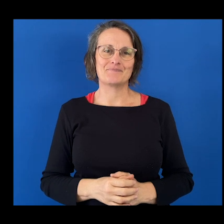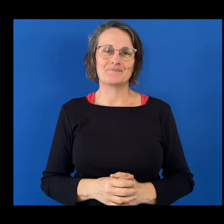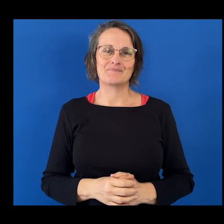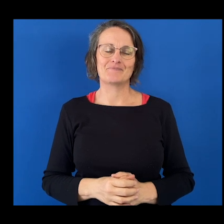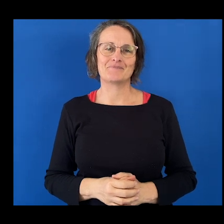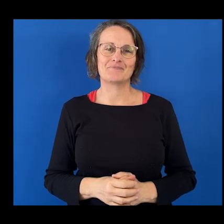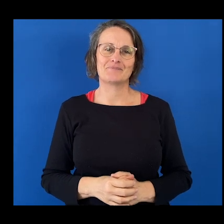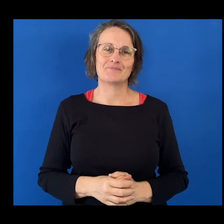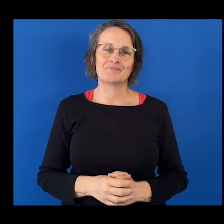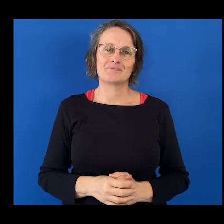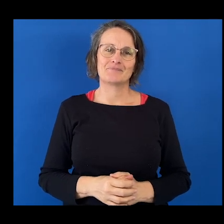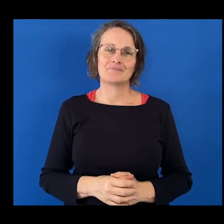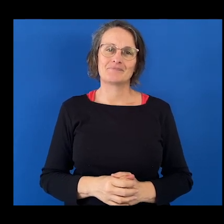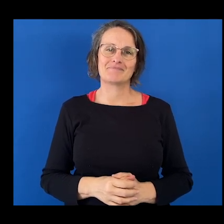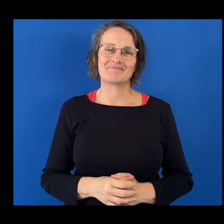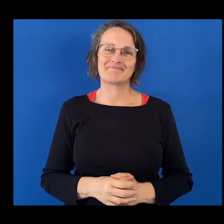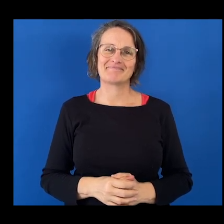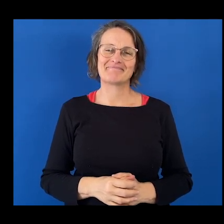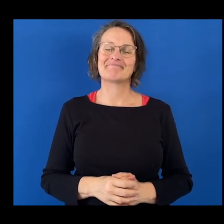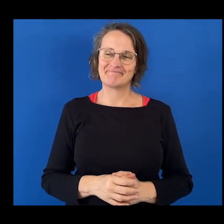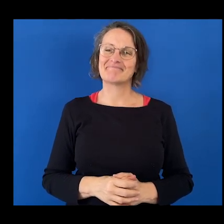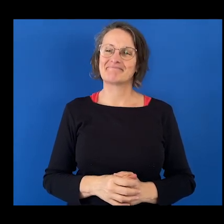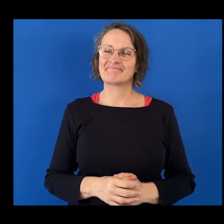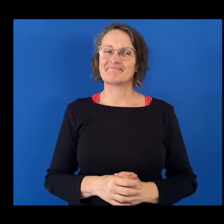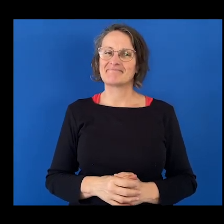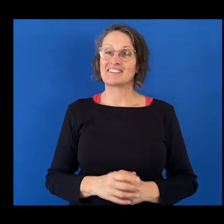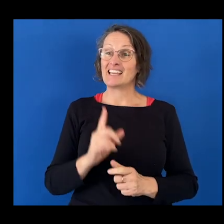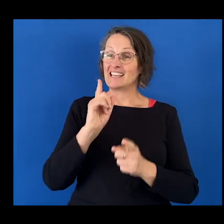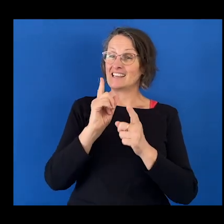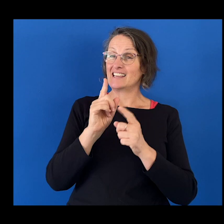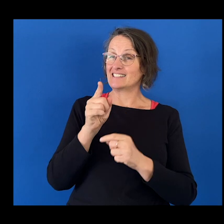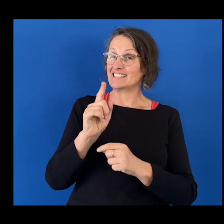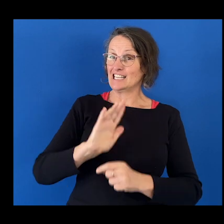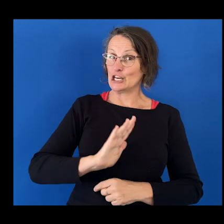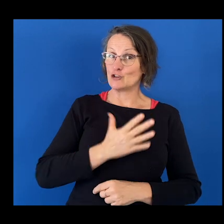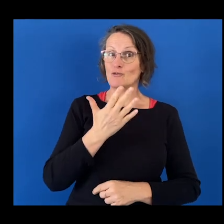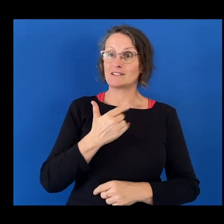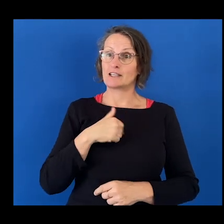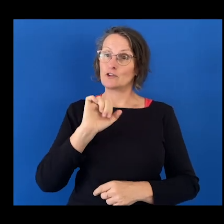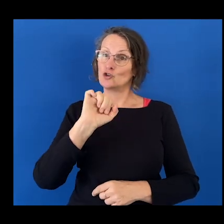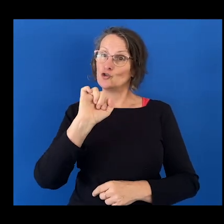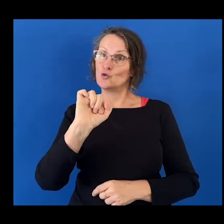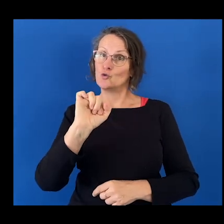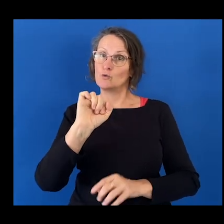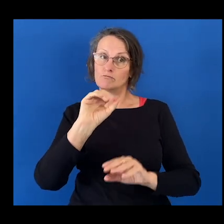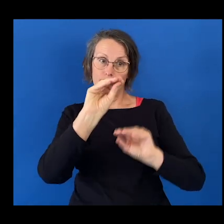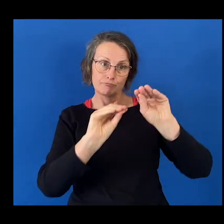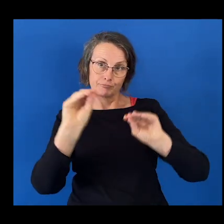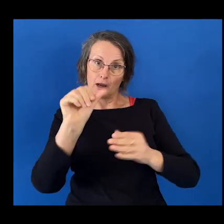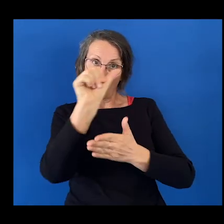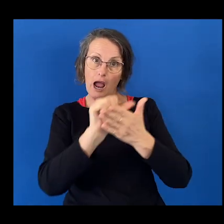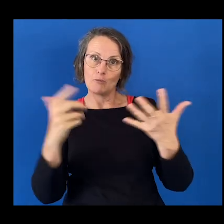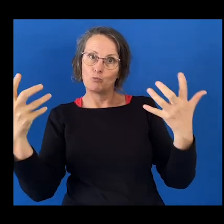Yeah, it is strange how you turn your gaze back towards the interiors, but your interiors